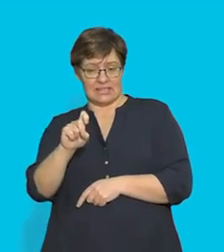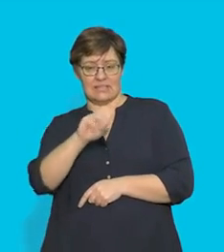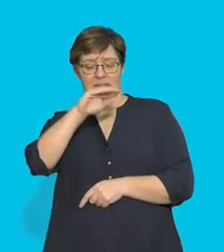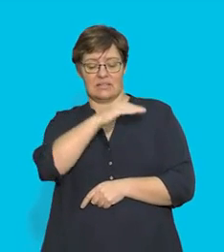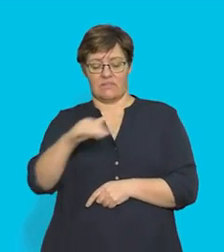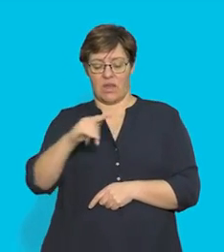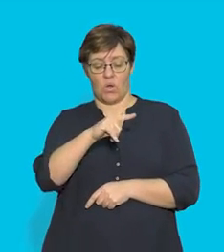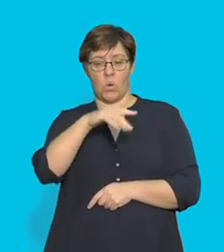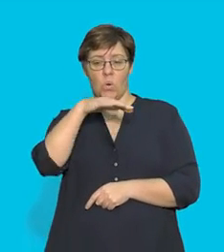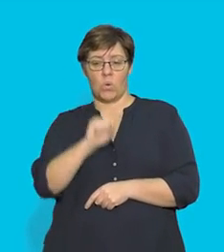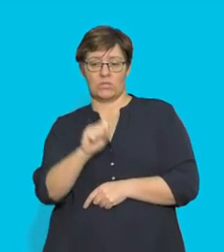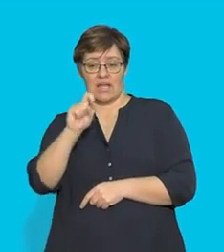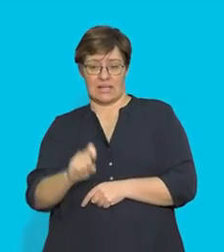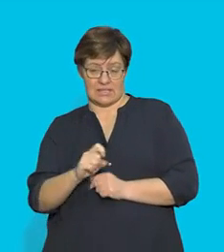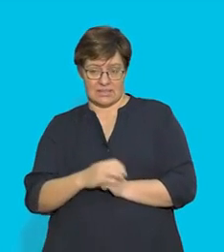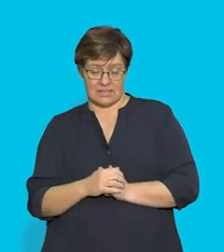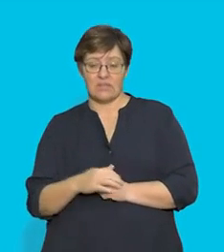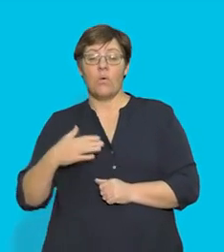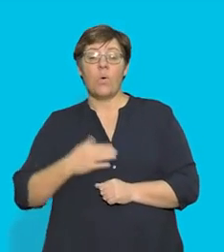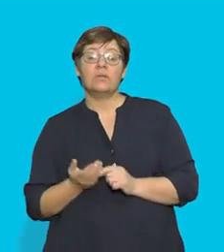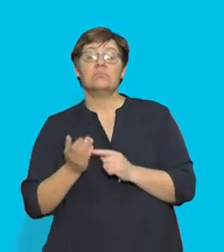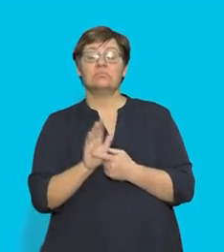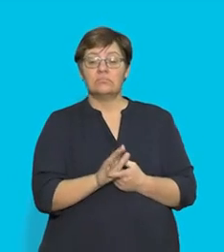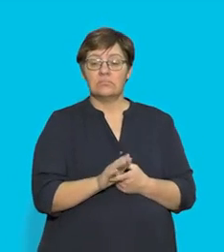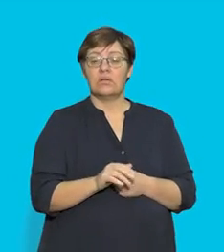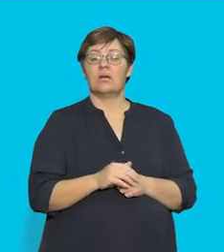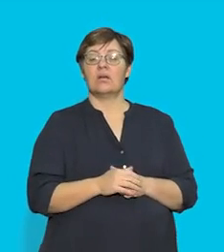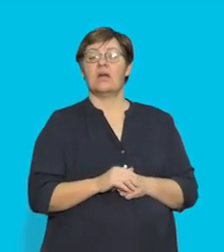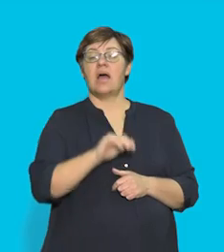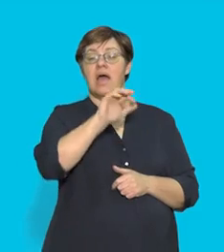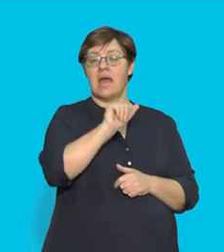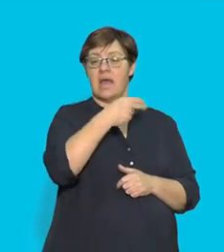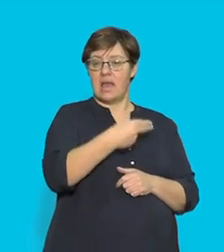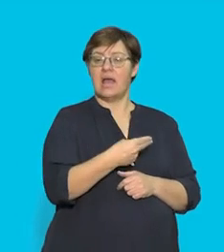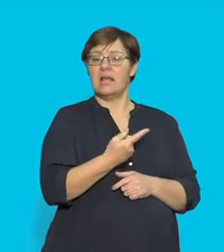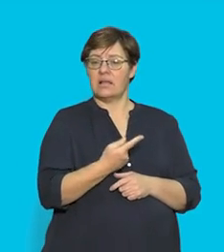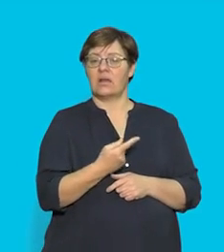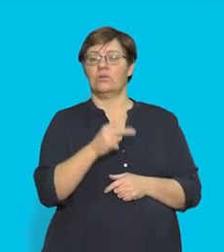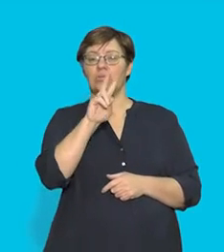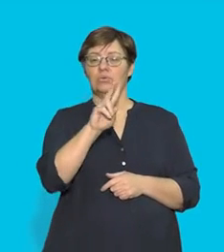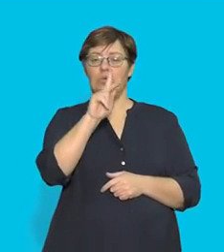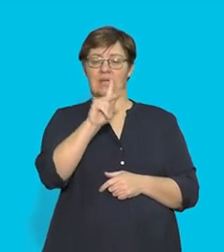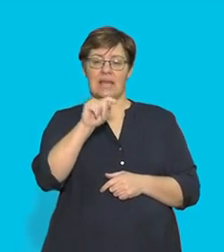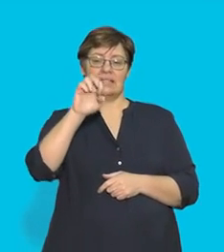my numerator. And what did they want us to prove? They want us to prove AH is equal to 2k times